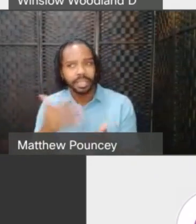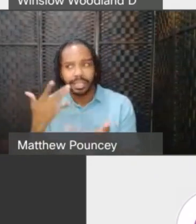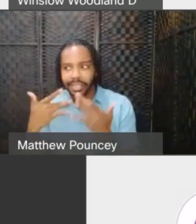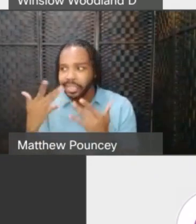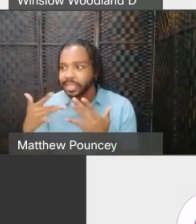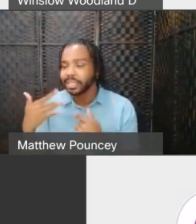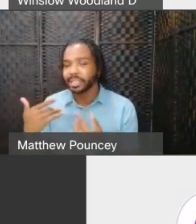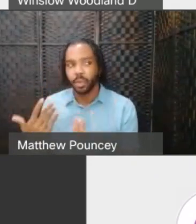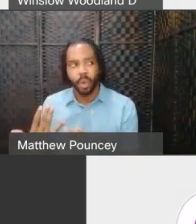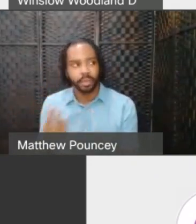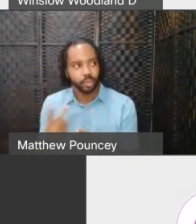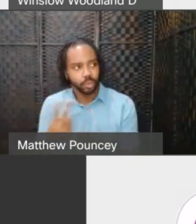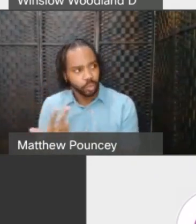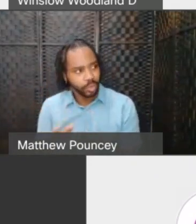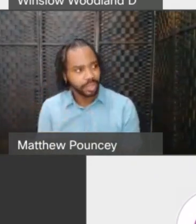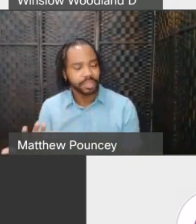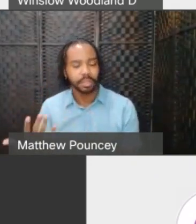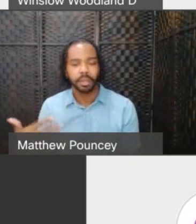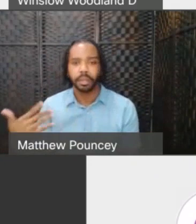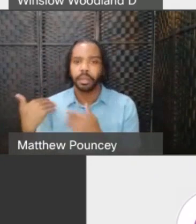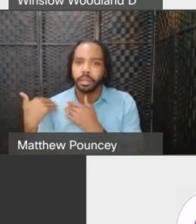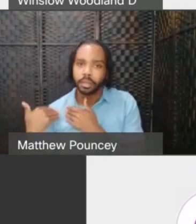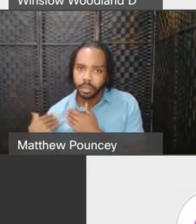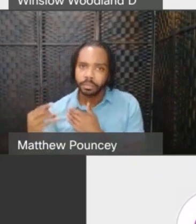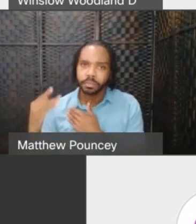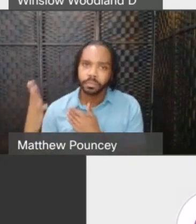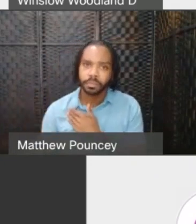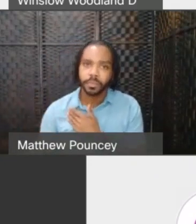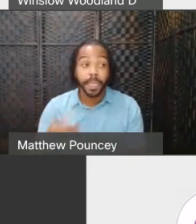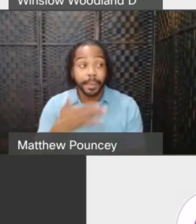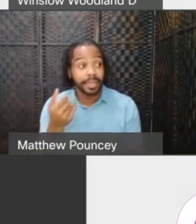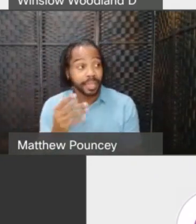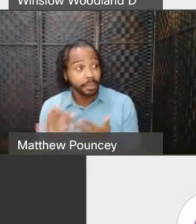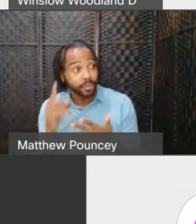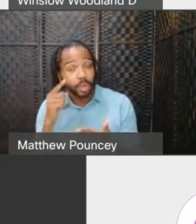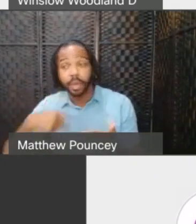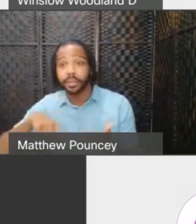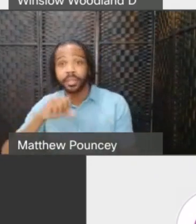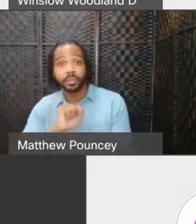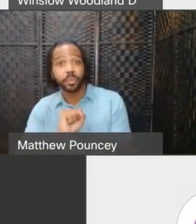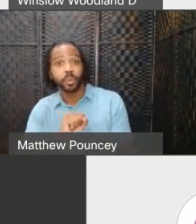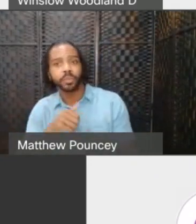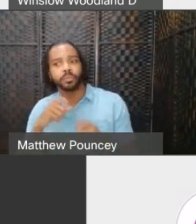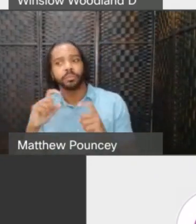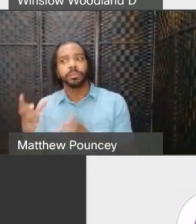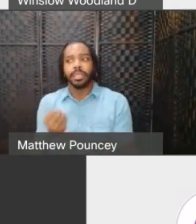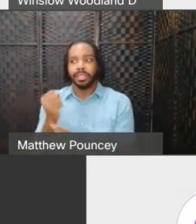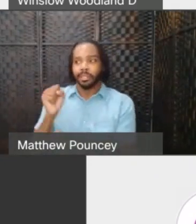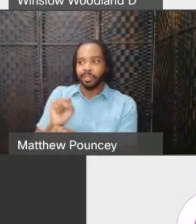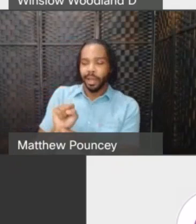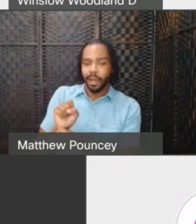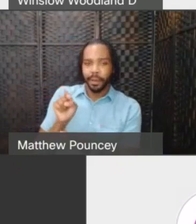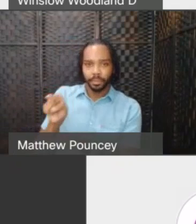weeks, 2 to 3 weeks, is really a burden. The best option for an employer would be to get the Johnson 1, for an employee,